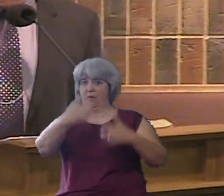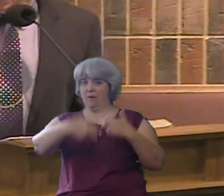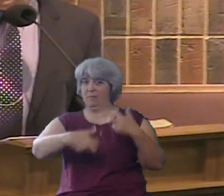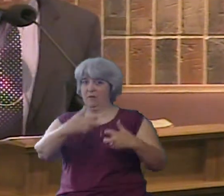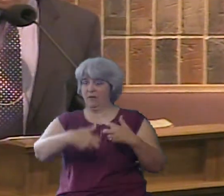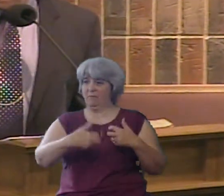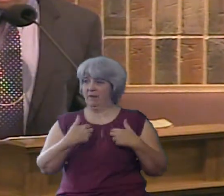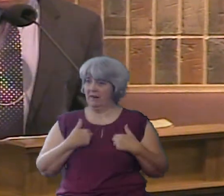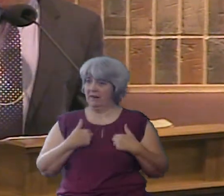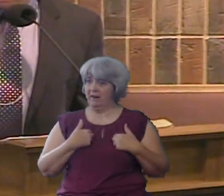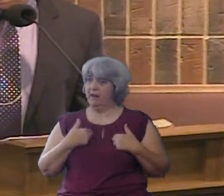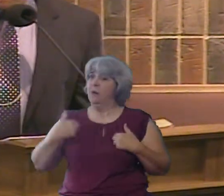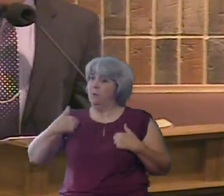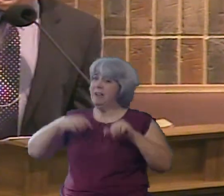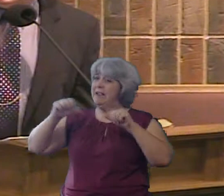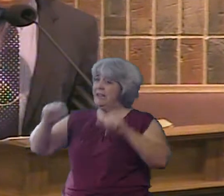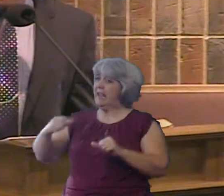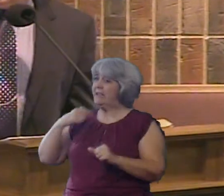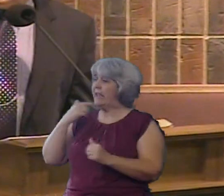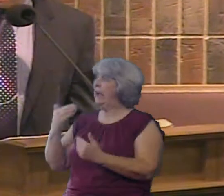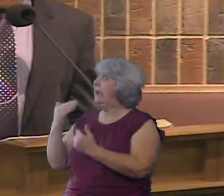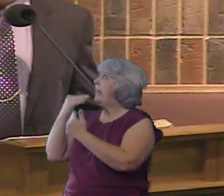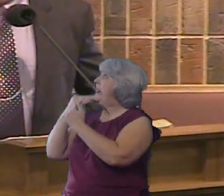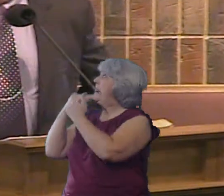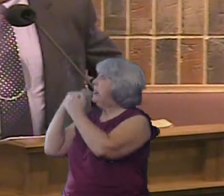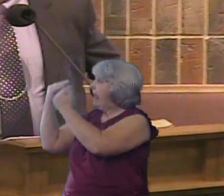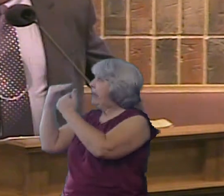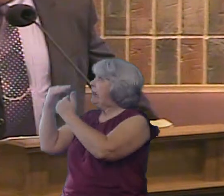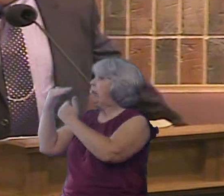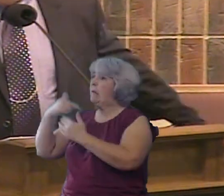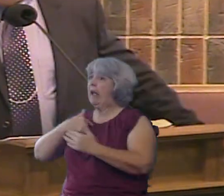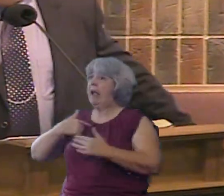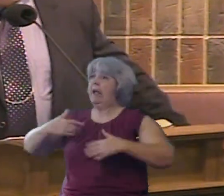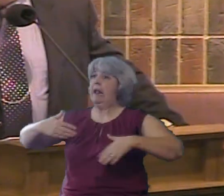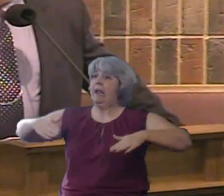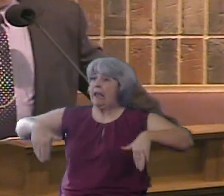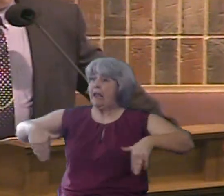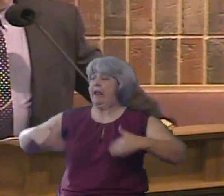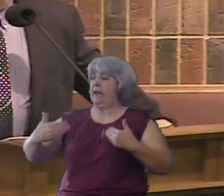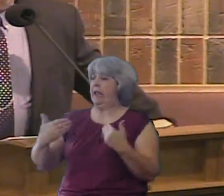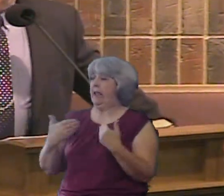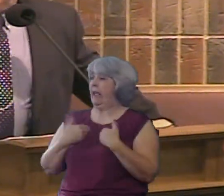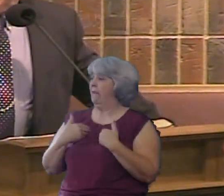can be thankful for what we didn't experience.